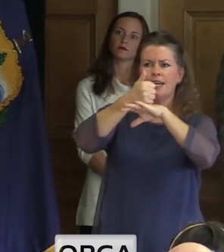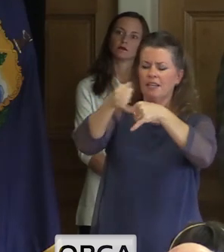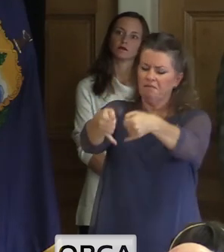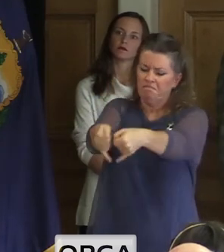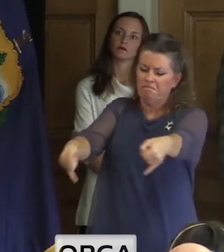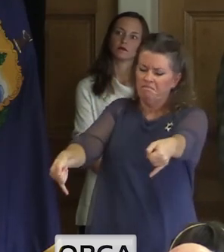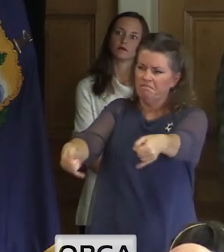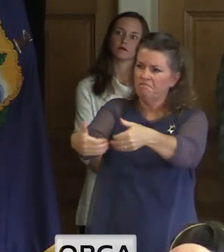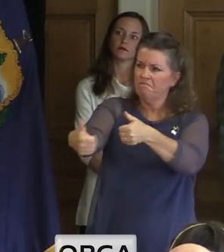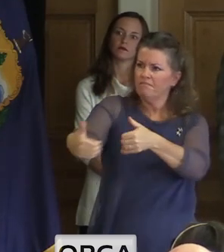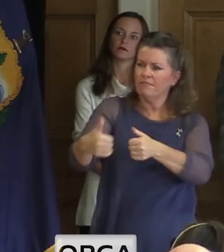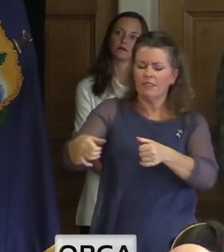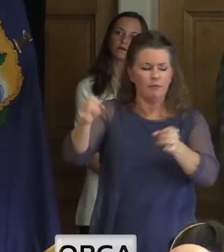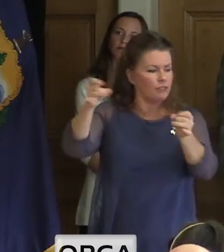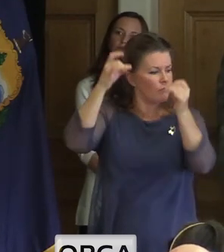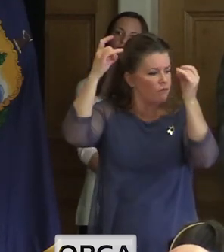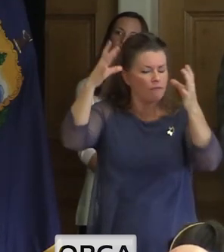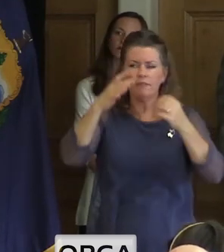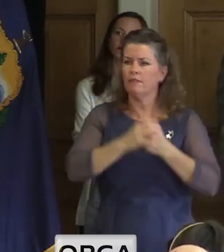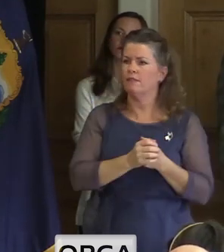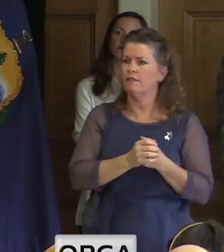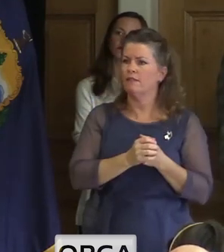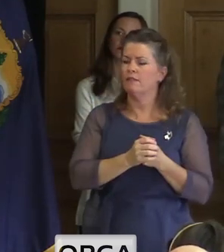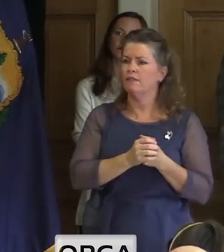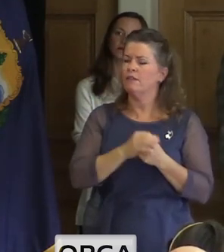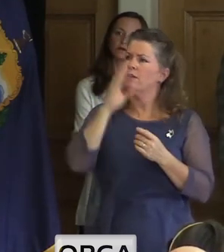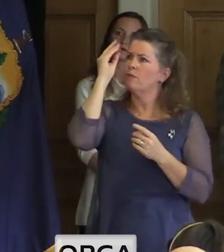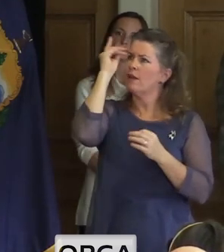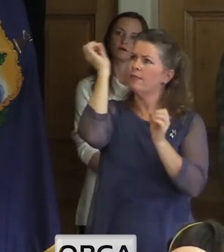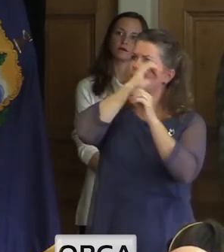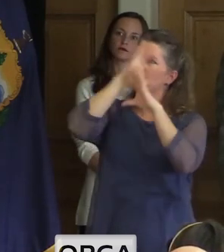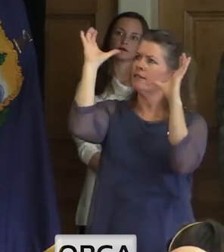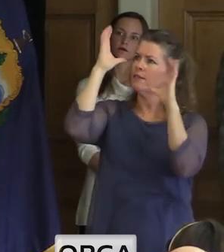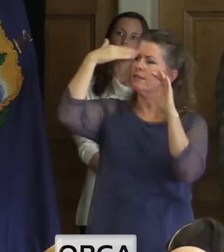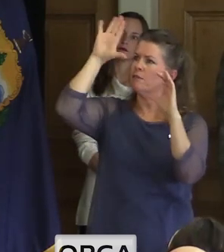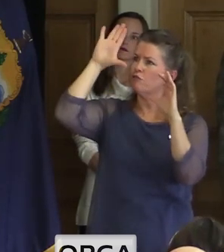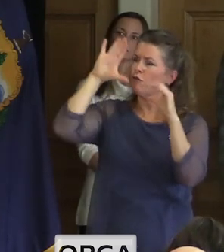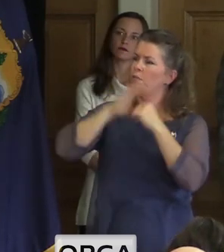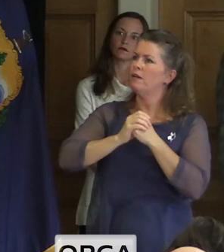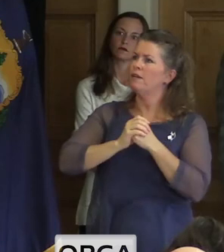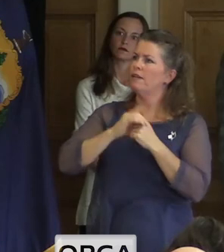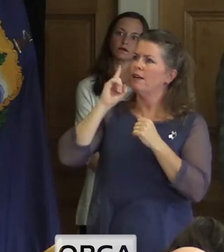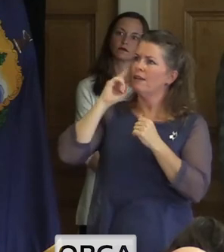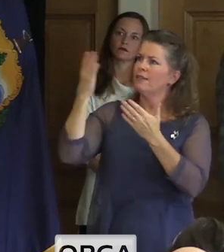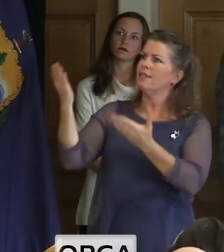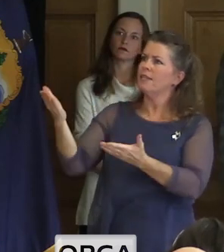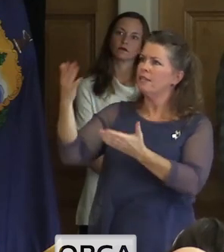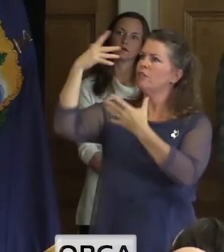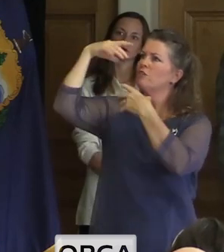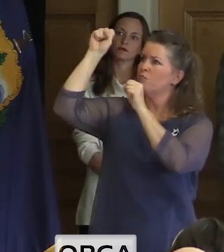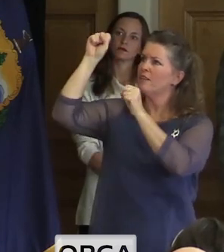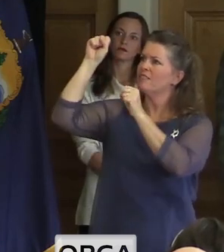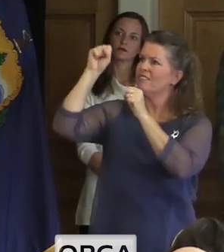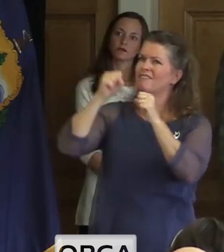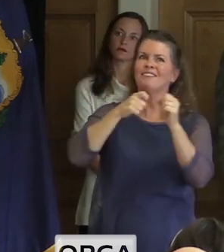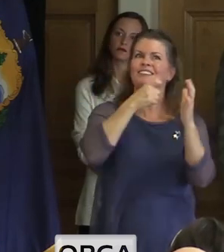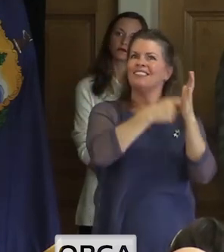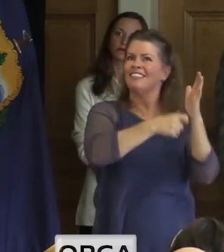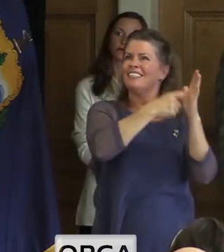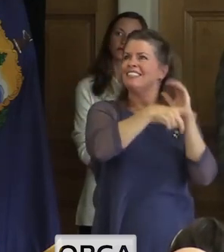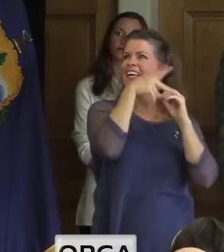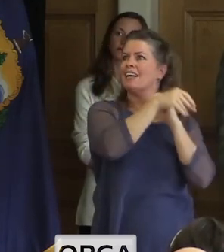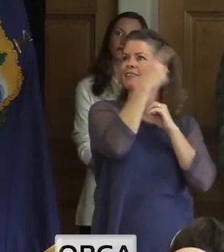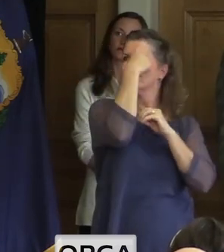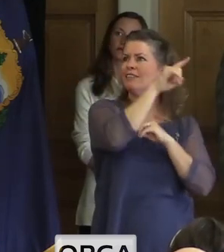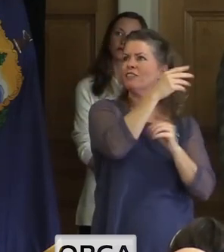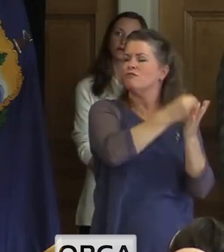mean, how horrible. You know, when I think about Trump, I think not only of a president who gives tax breaks to billionaires, runs